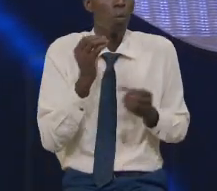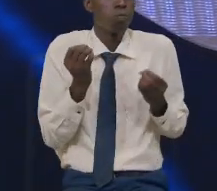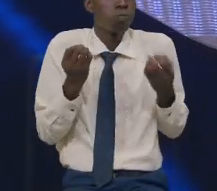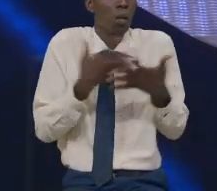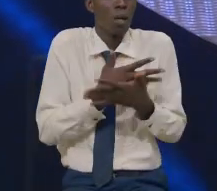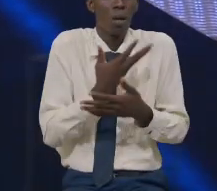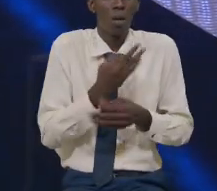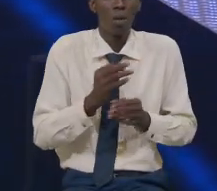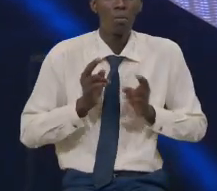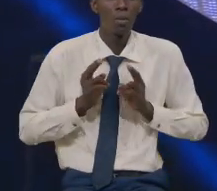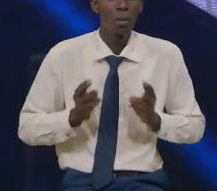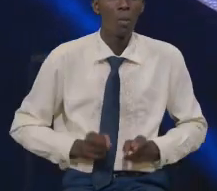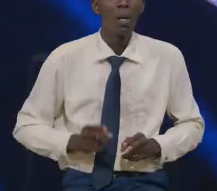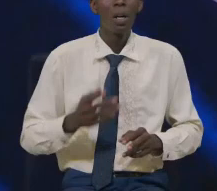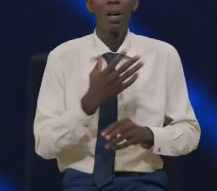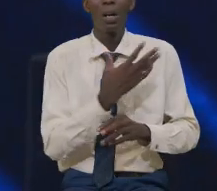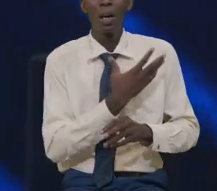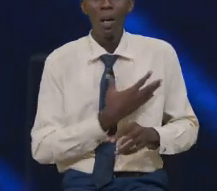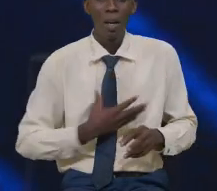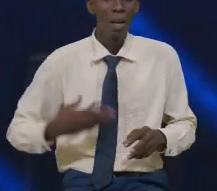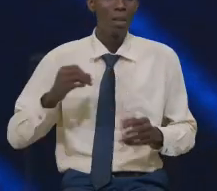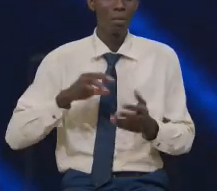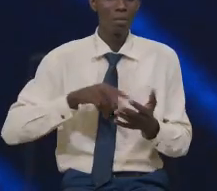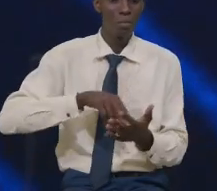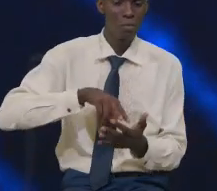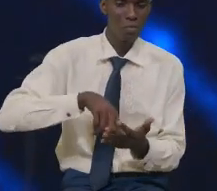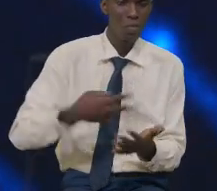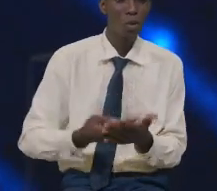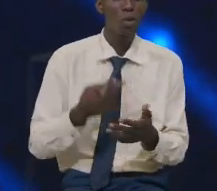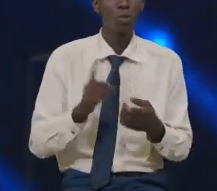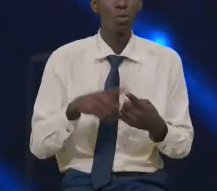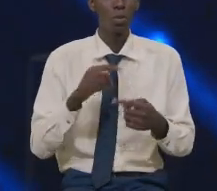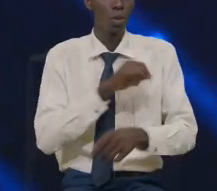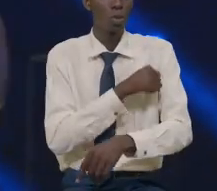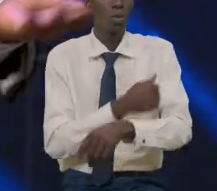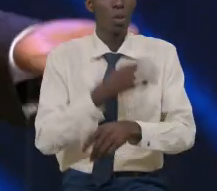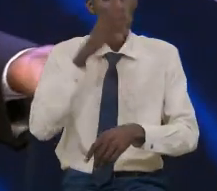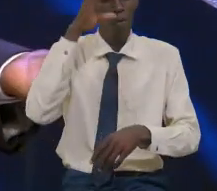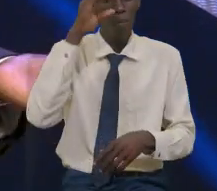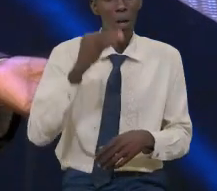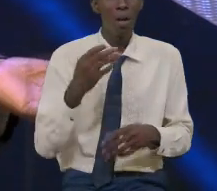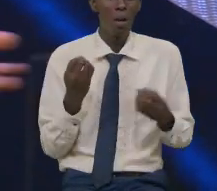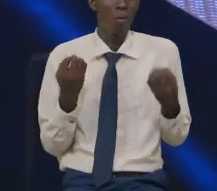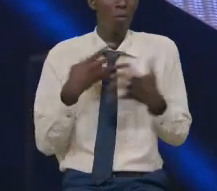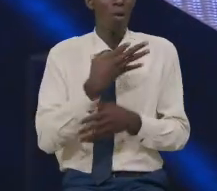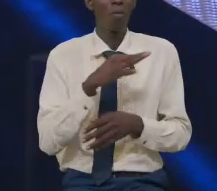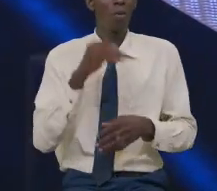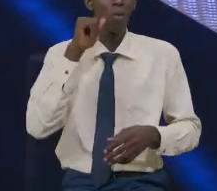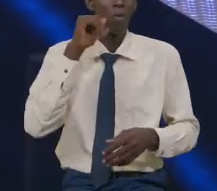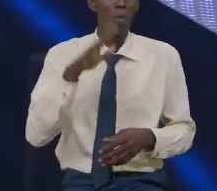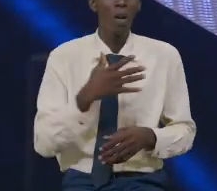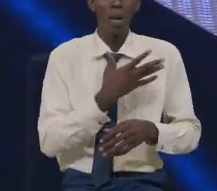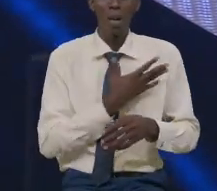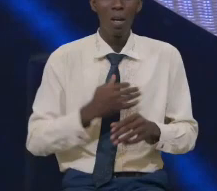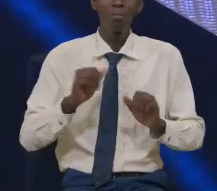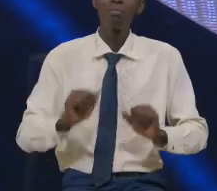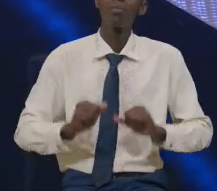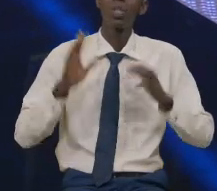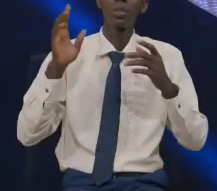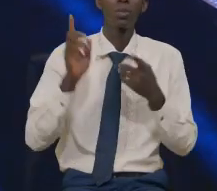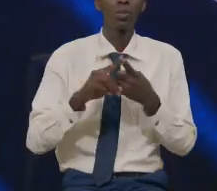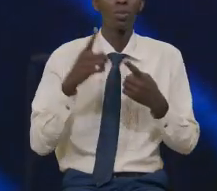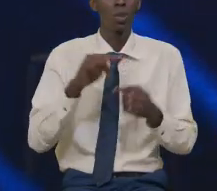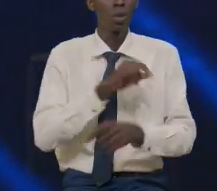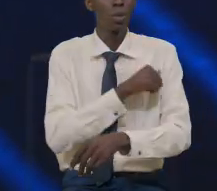man and he bends to the authority of a man, who is so afraid of a woman and bends to the authority of the woman, he